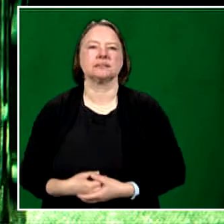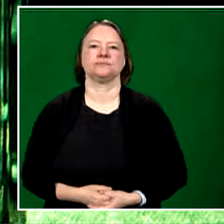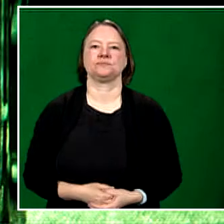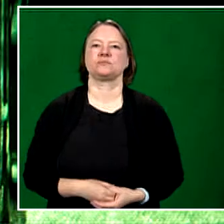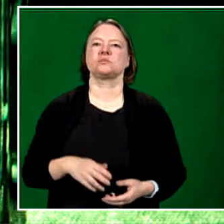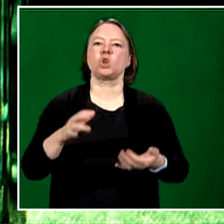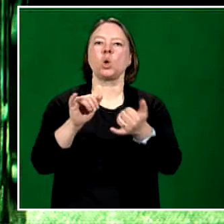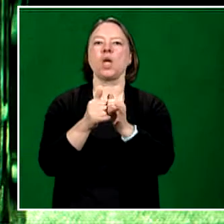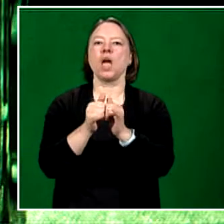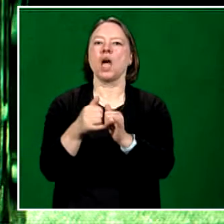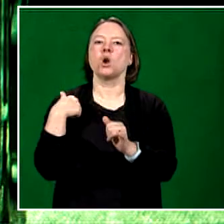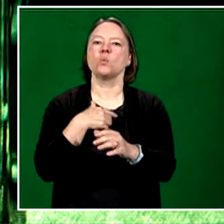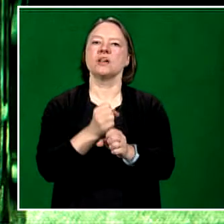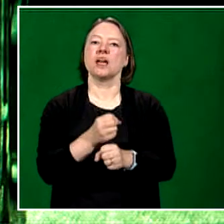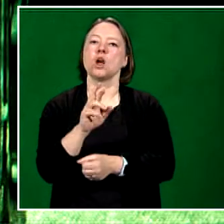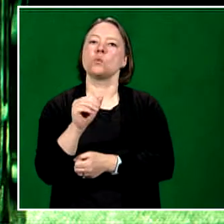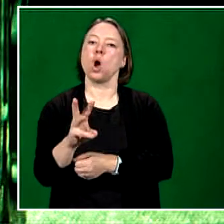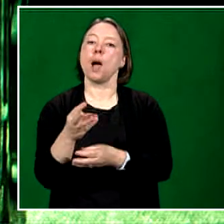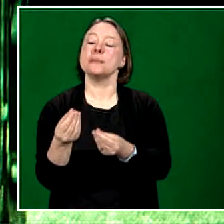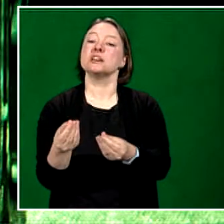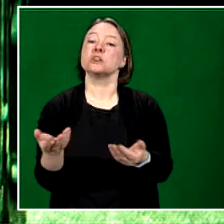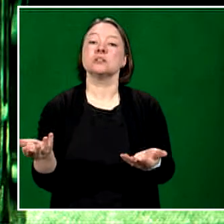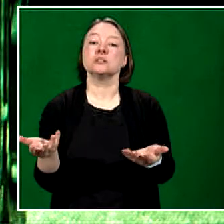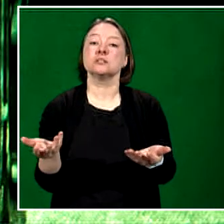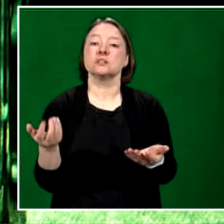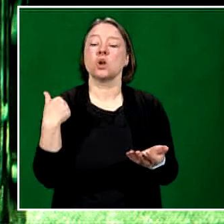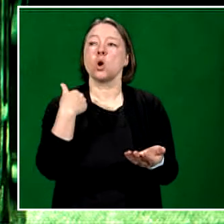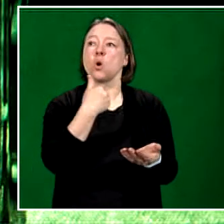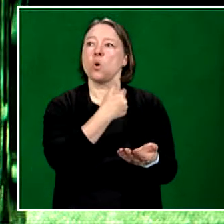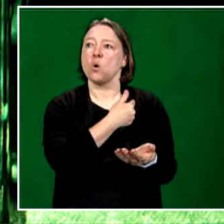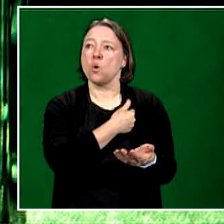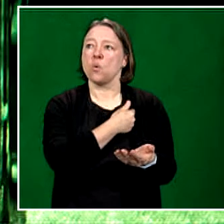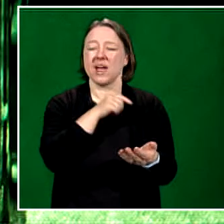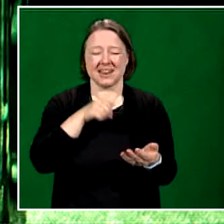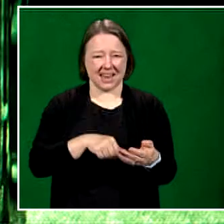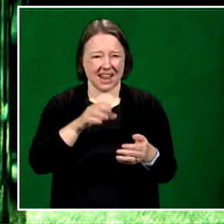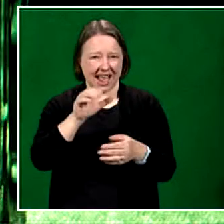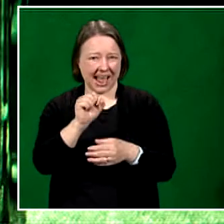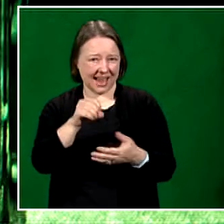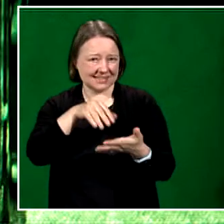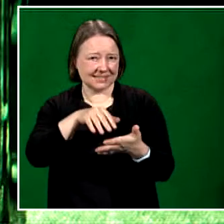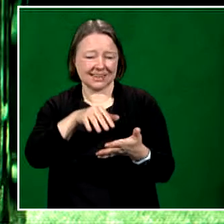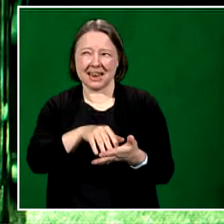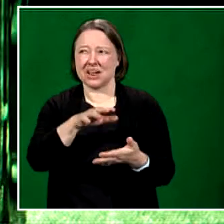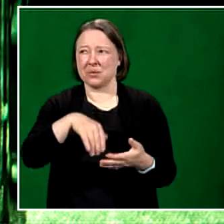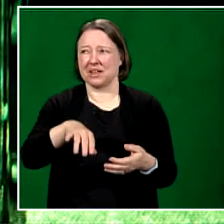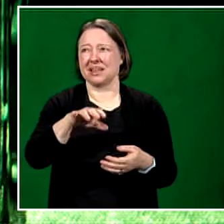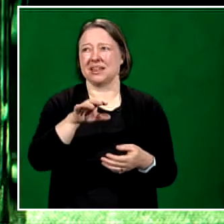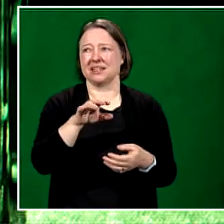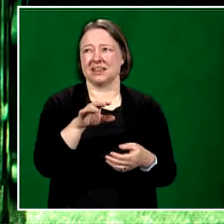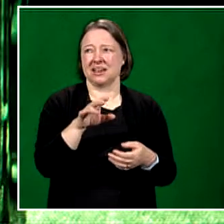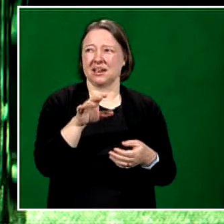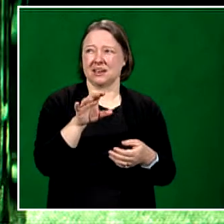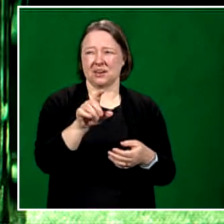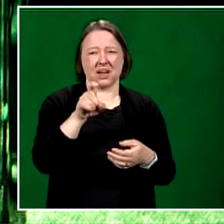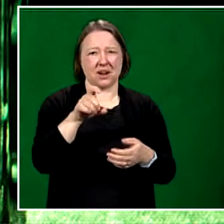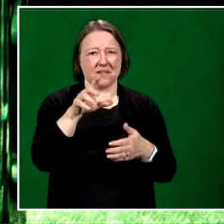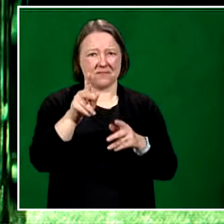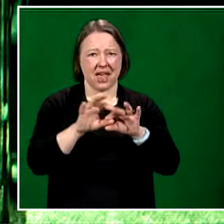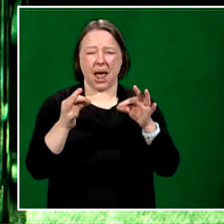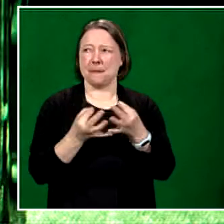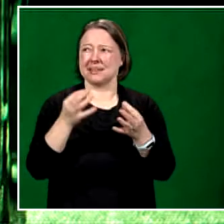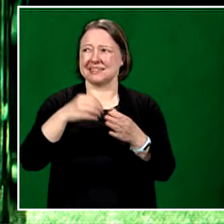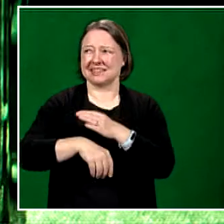So how do we get raw materials? We conducted a case study where we surveyed 100 families in Gasabo district to determine